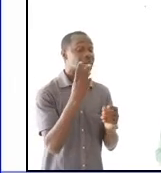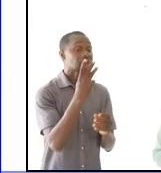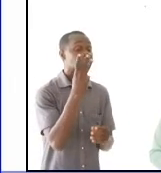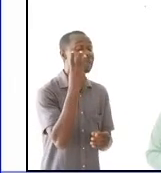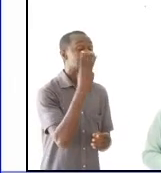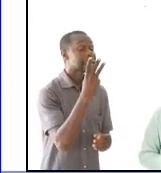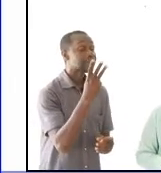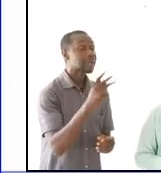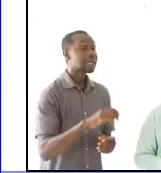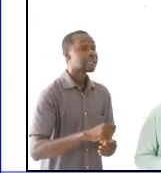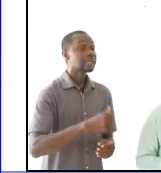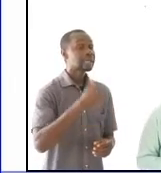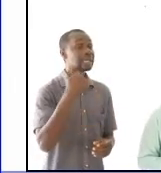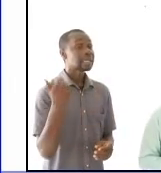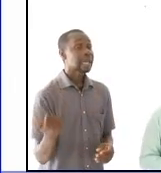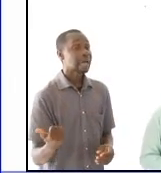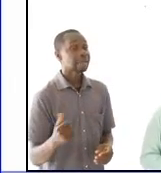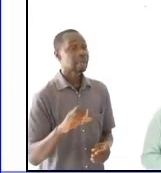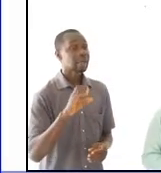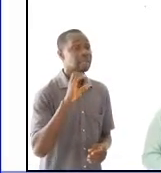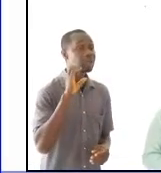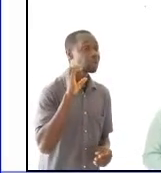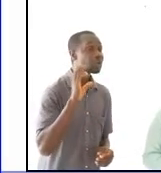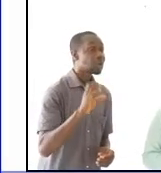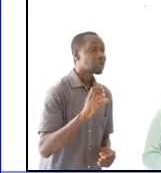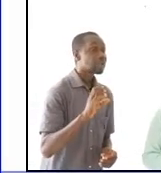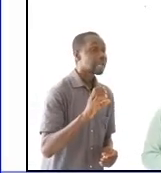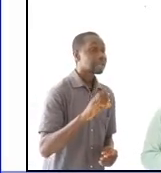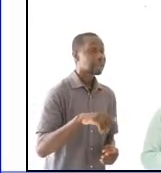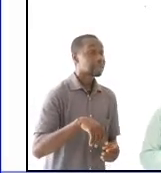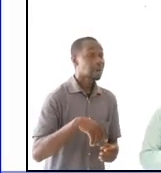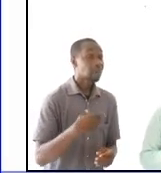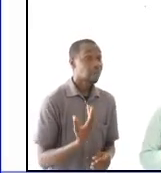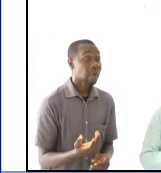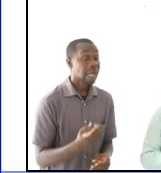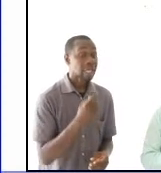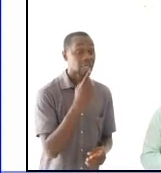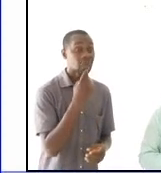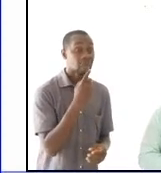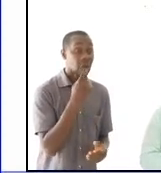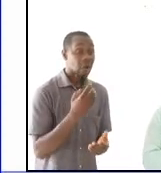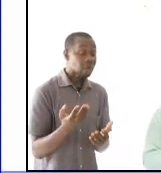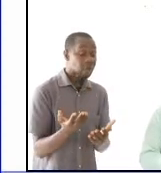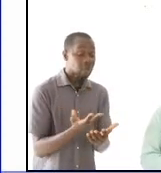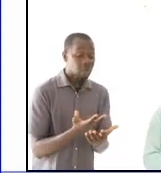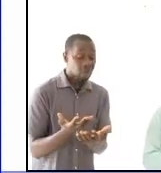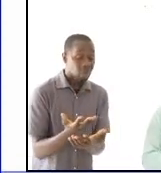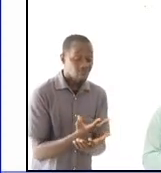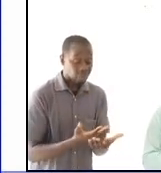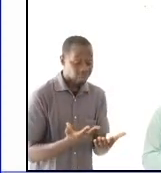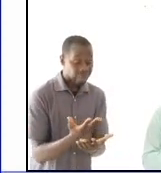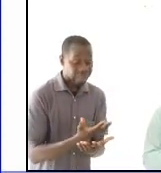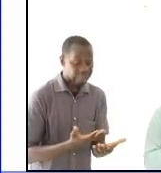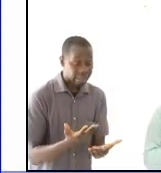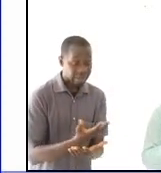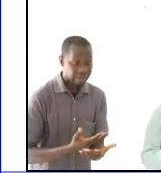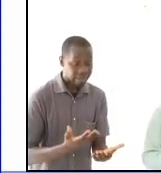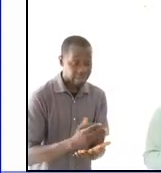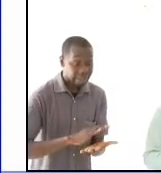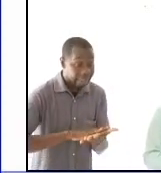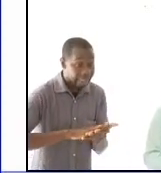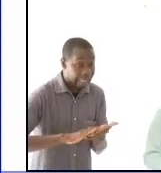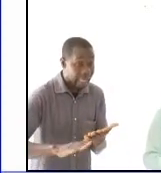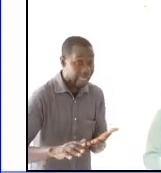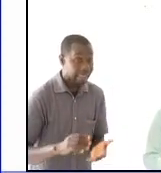The outer part is the cortex, and that is where the blood is filtered. That is where the blood is